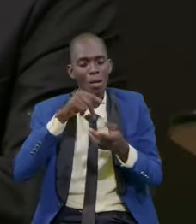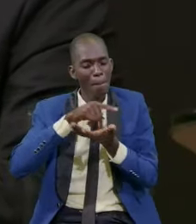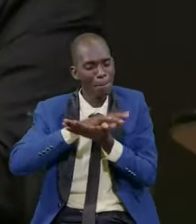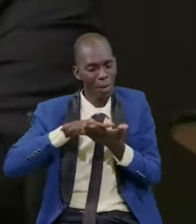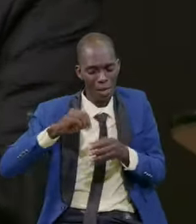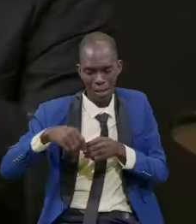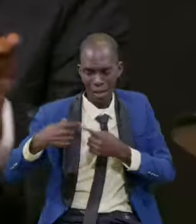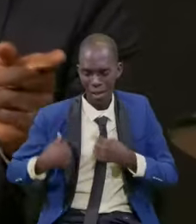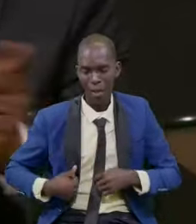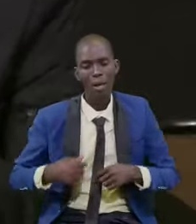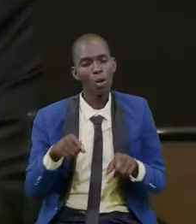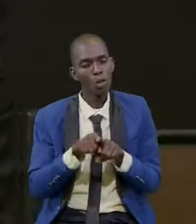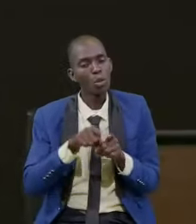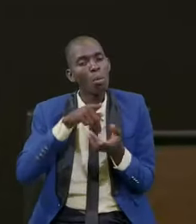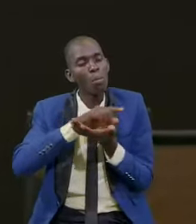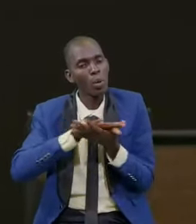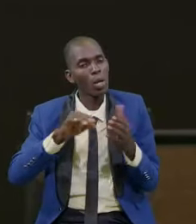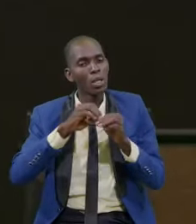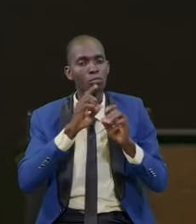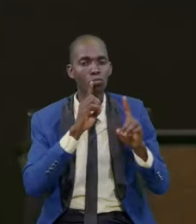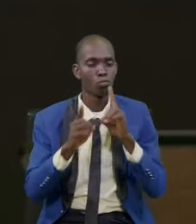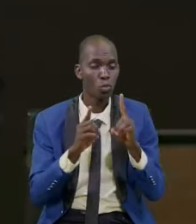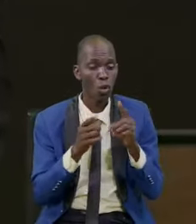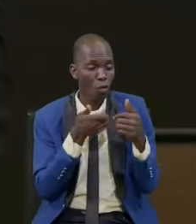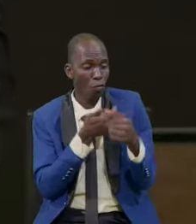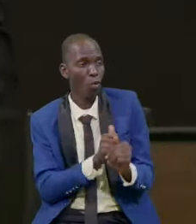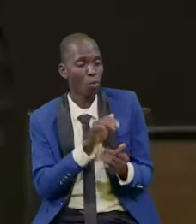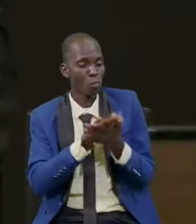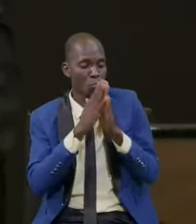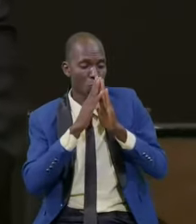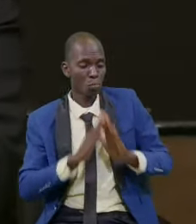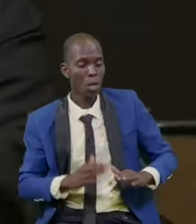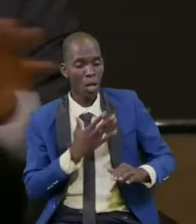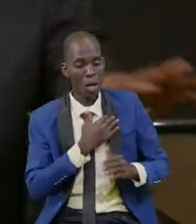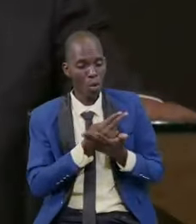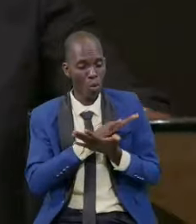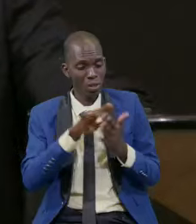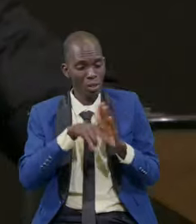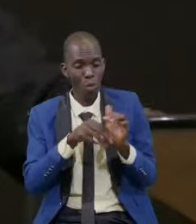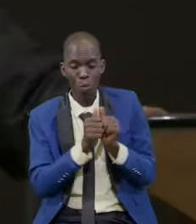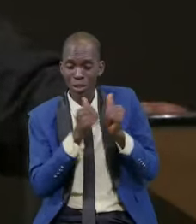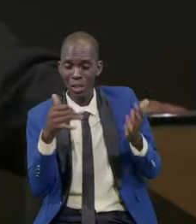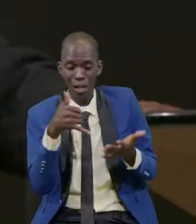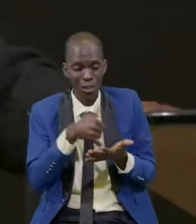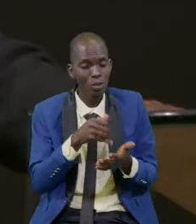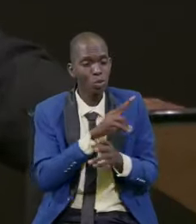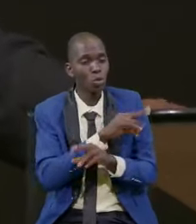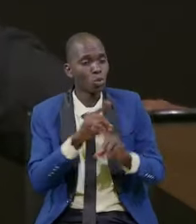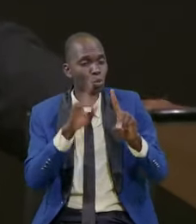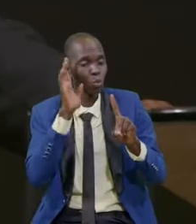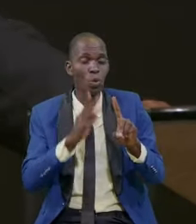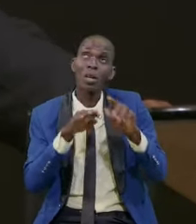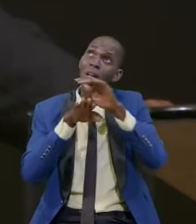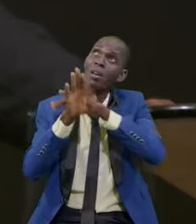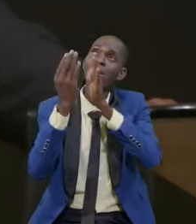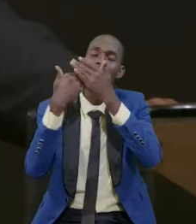shall see the Lord. Follow peace and holiness with all men, and holiness without which no man shall see the Lord.